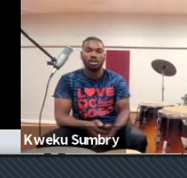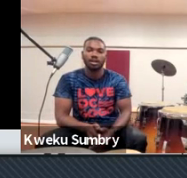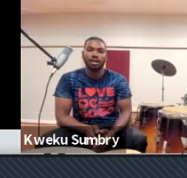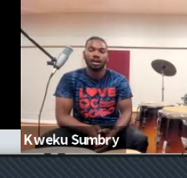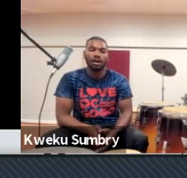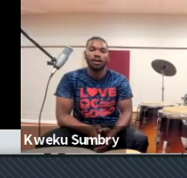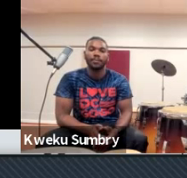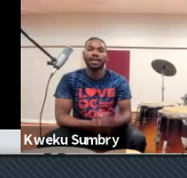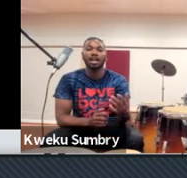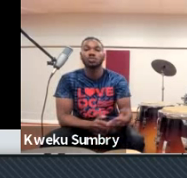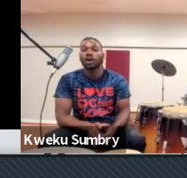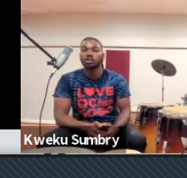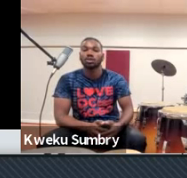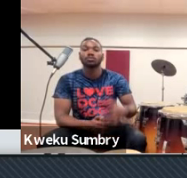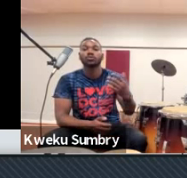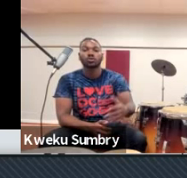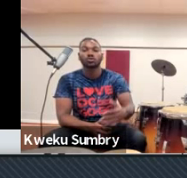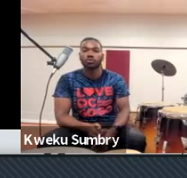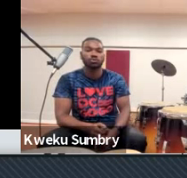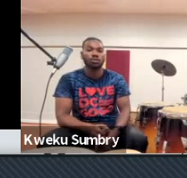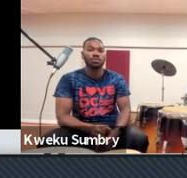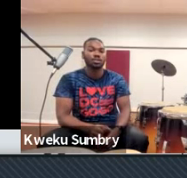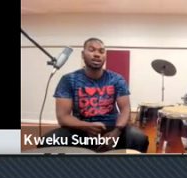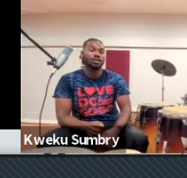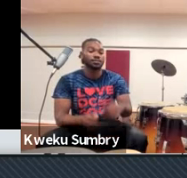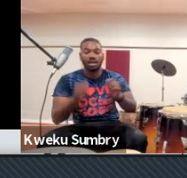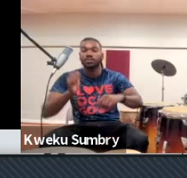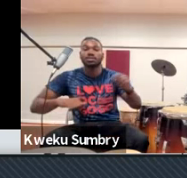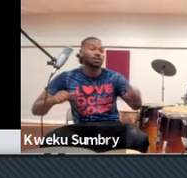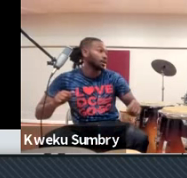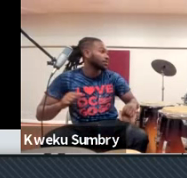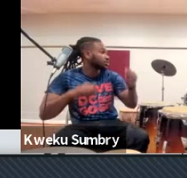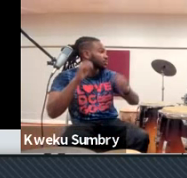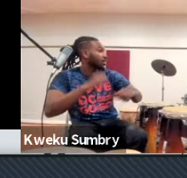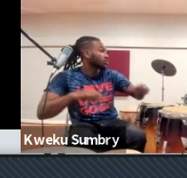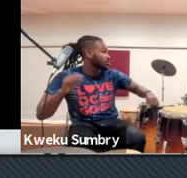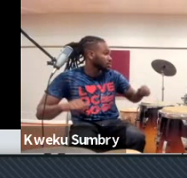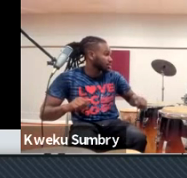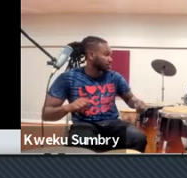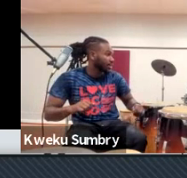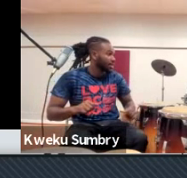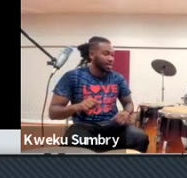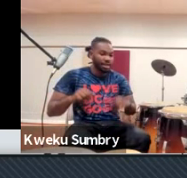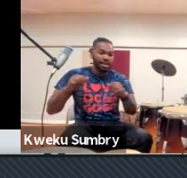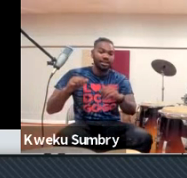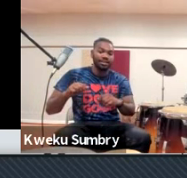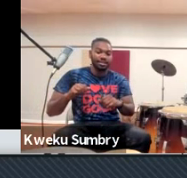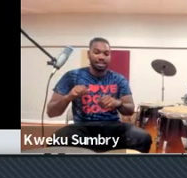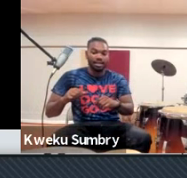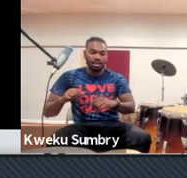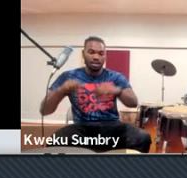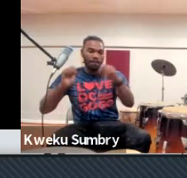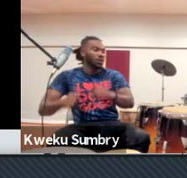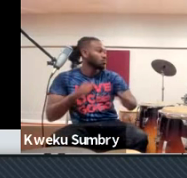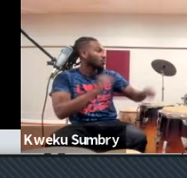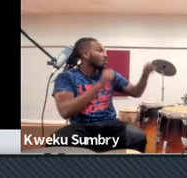mirror the Antupan drums, the Fontonfon drums, and sometimes the Sangba, because you play them with two sticks, right? And it's